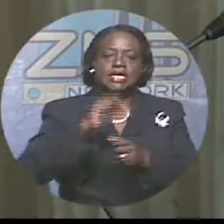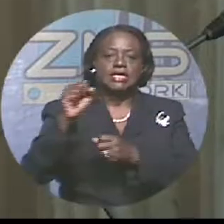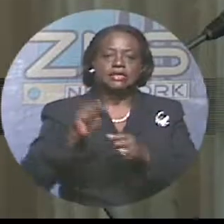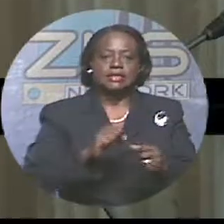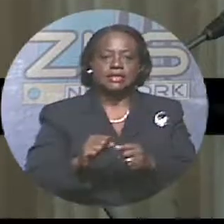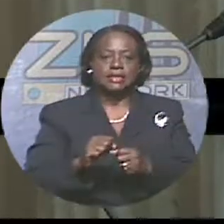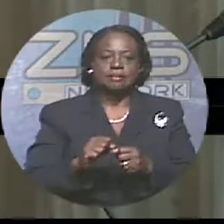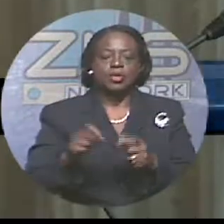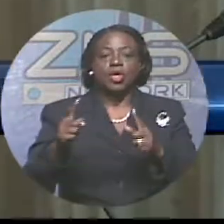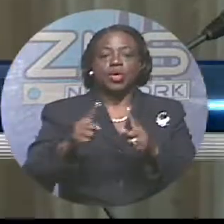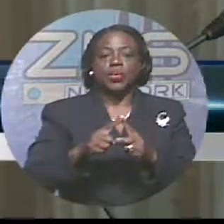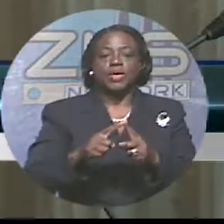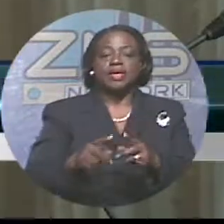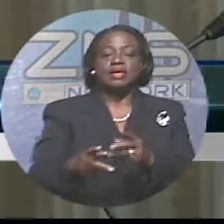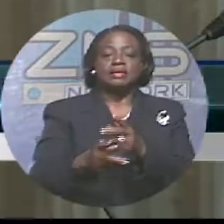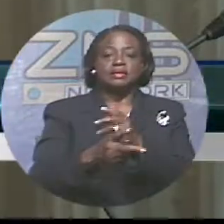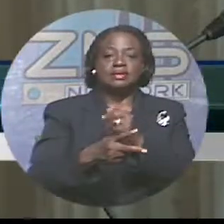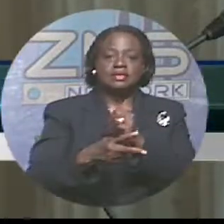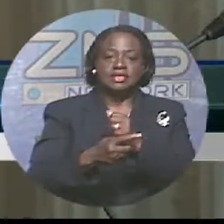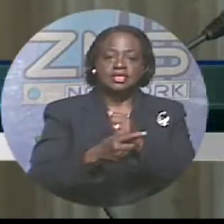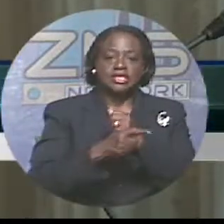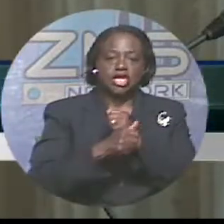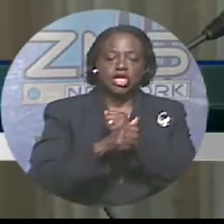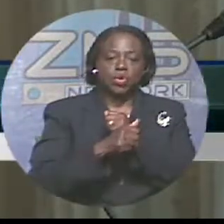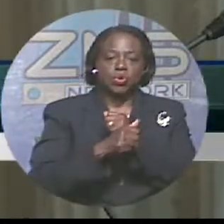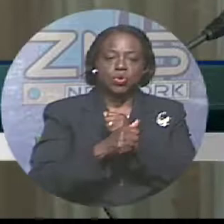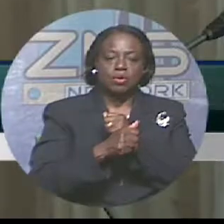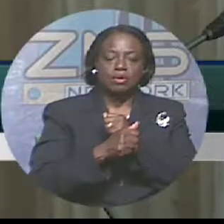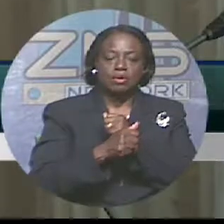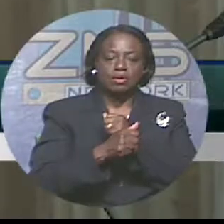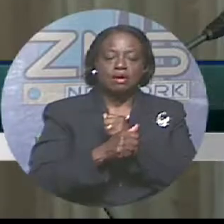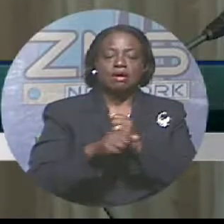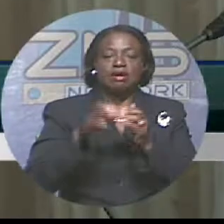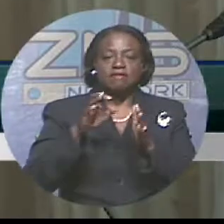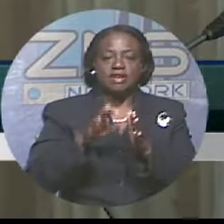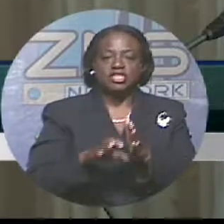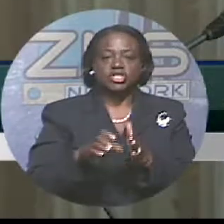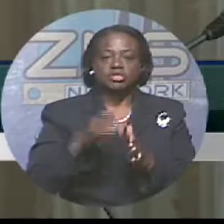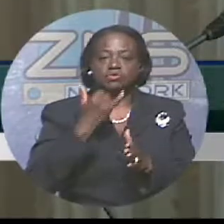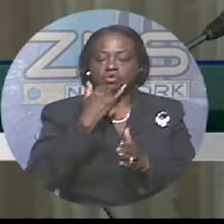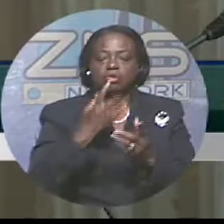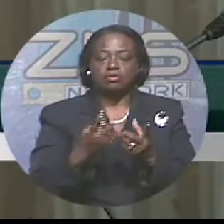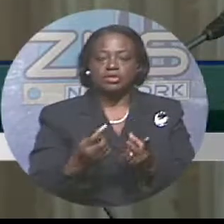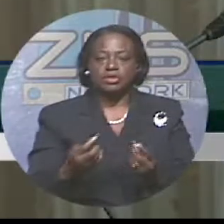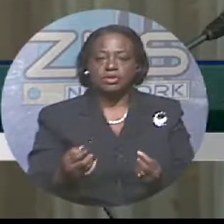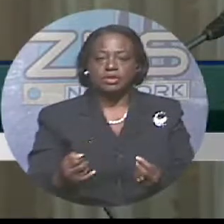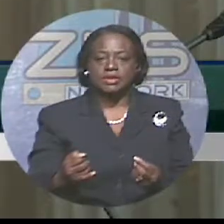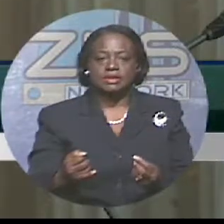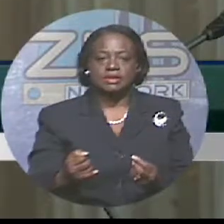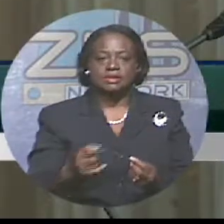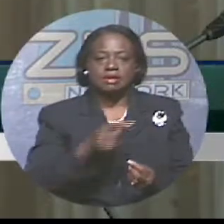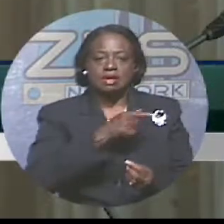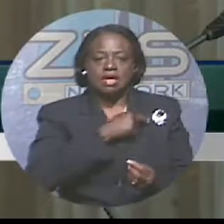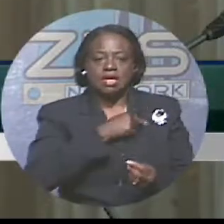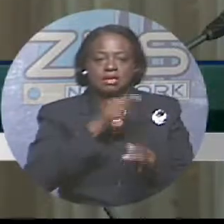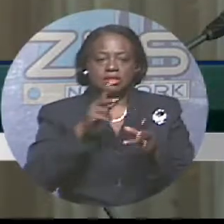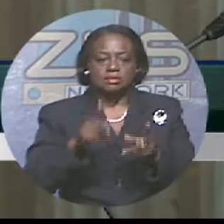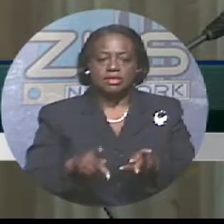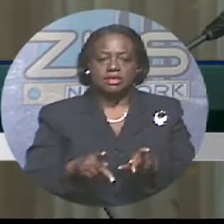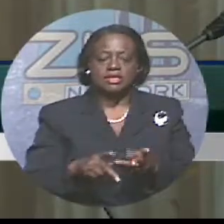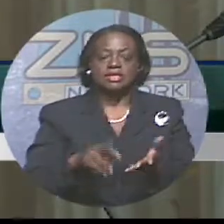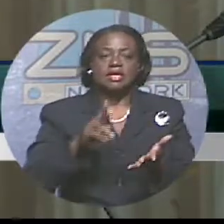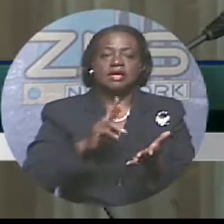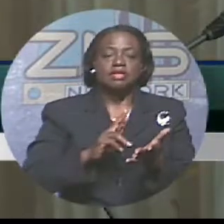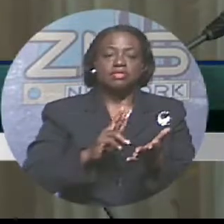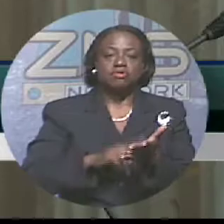at a rate of only 31%. And I can proudly state that in 2015, the rate had